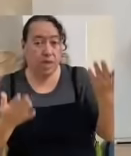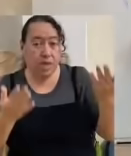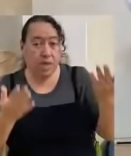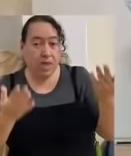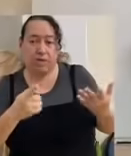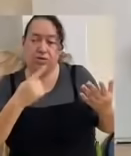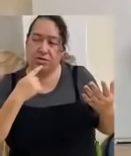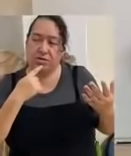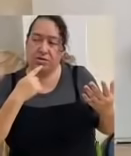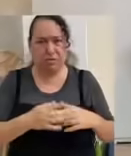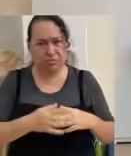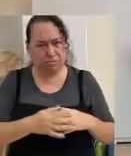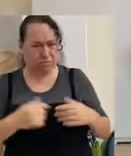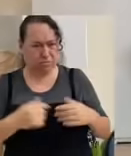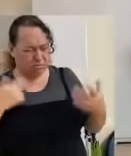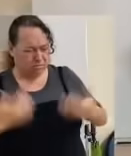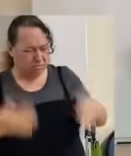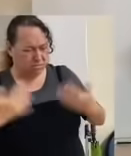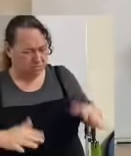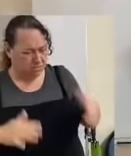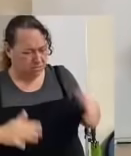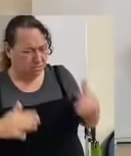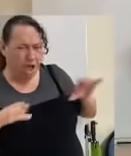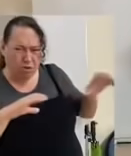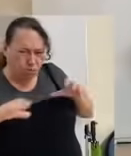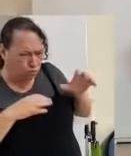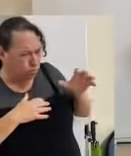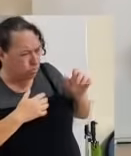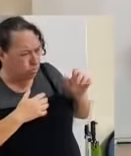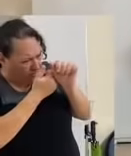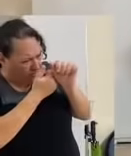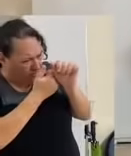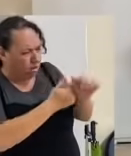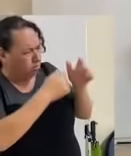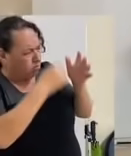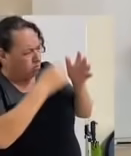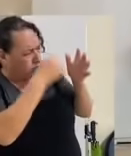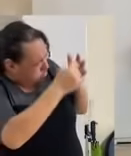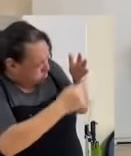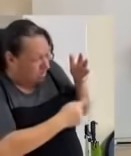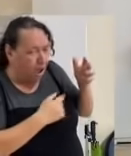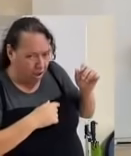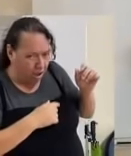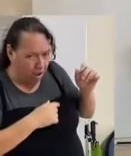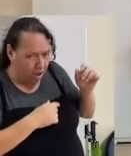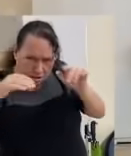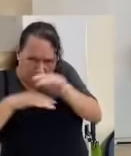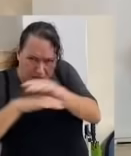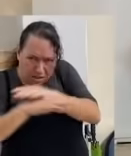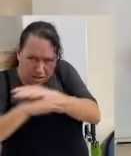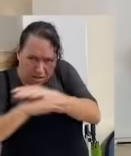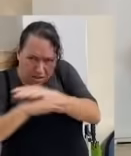I fulfill all these commandments, and we can enter the kingdom of God. And Jesus